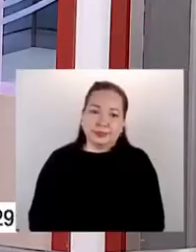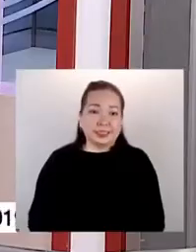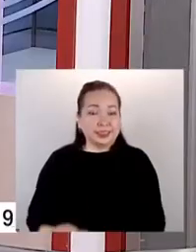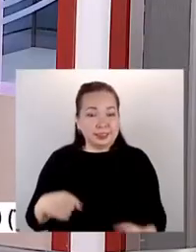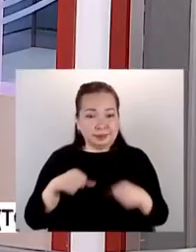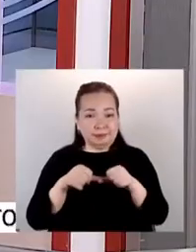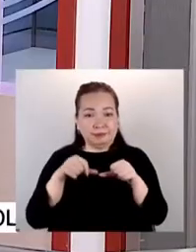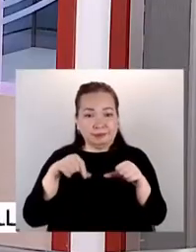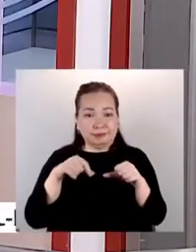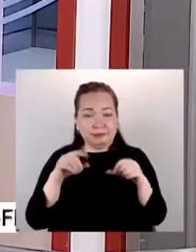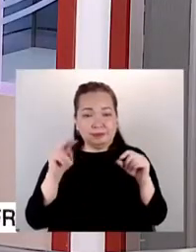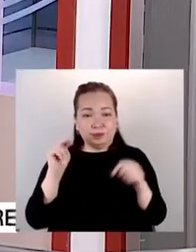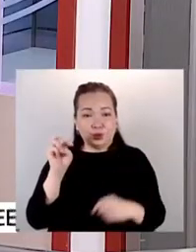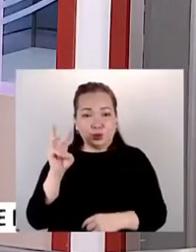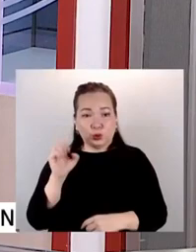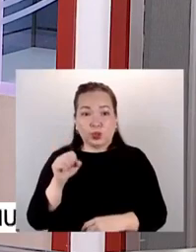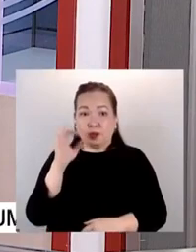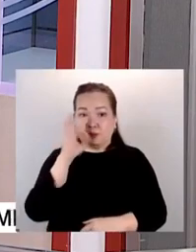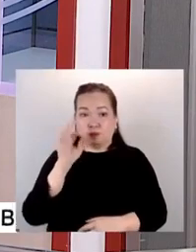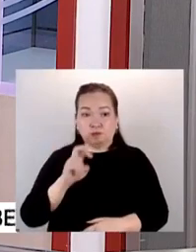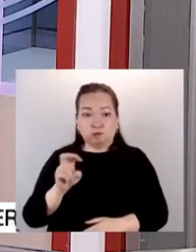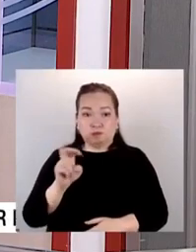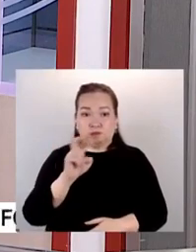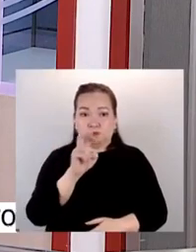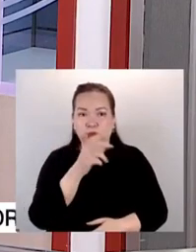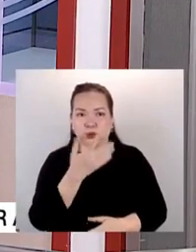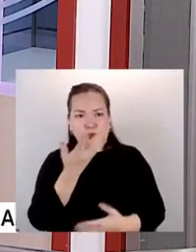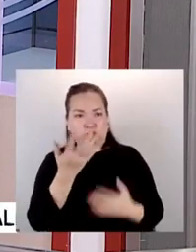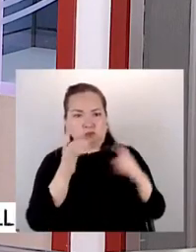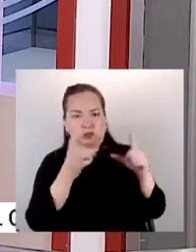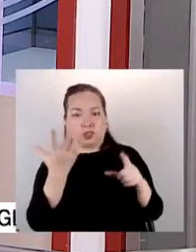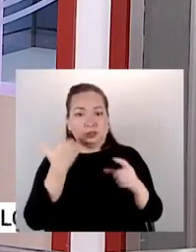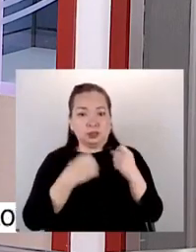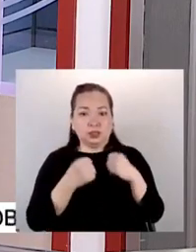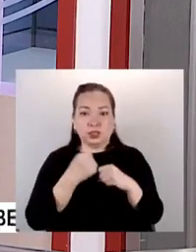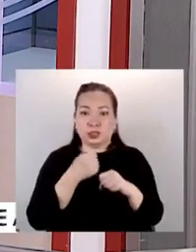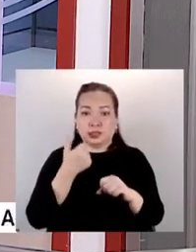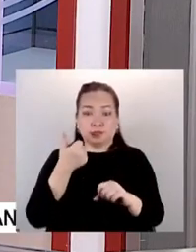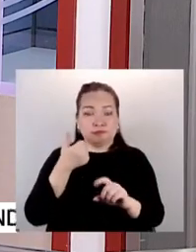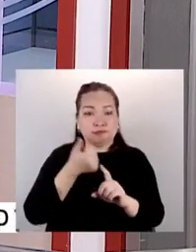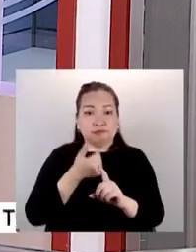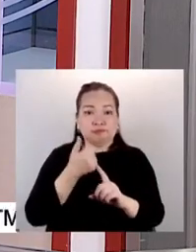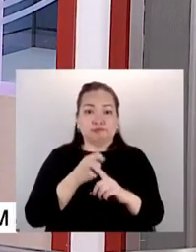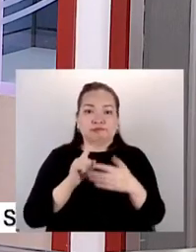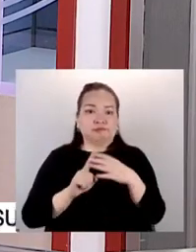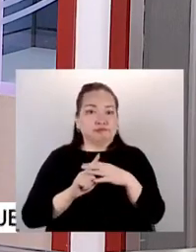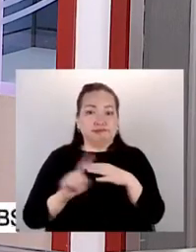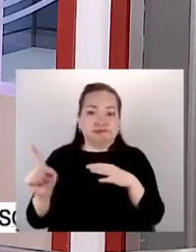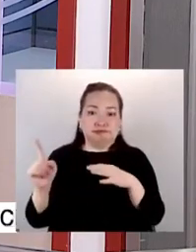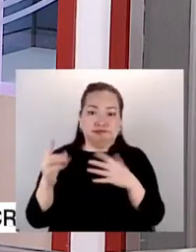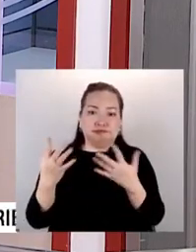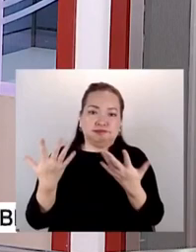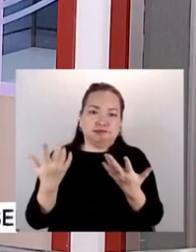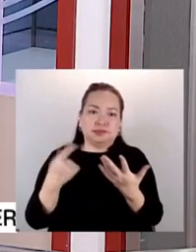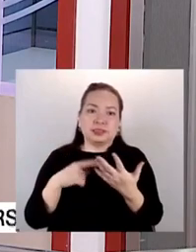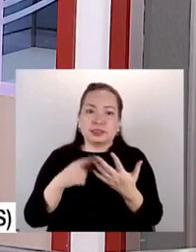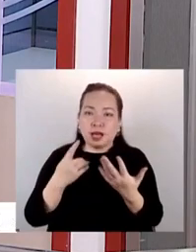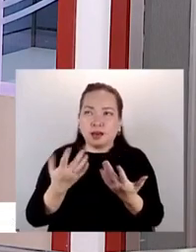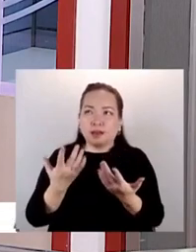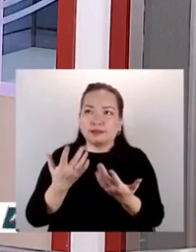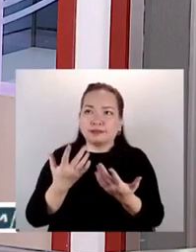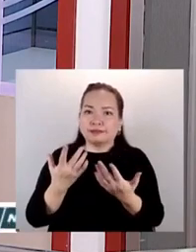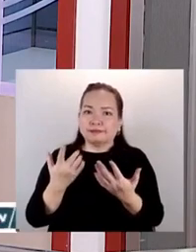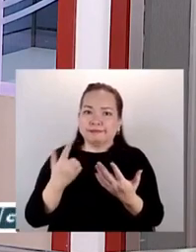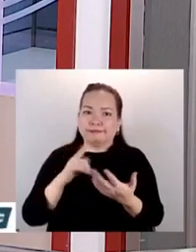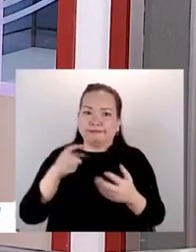Datu. The Filipino traveler who sparked controversy last year after skipping mandatory quarantine protocols issues an apology after pleading